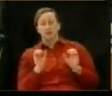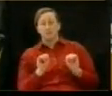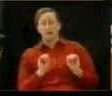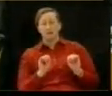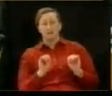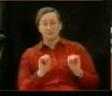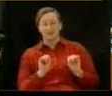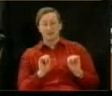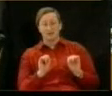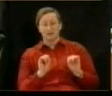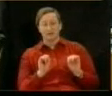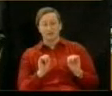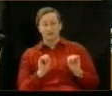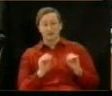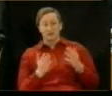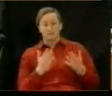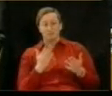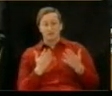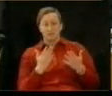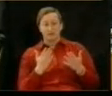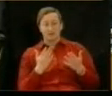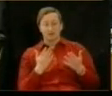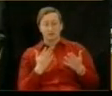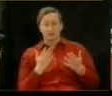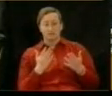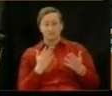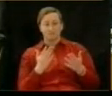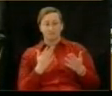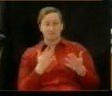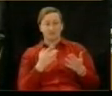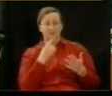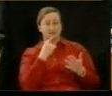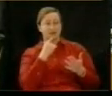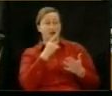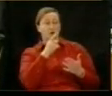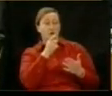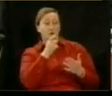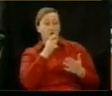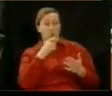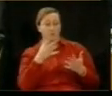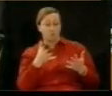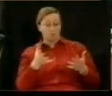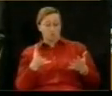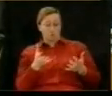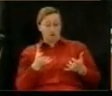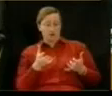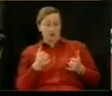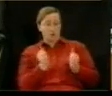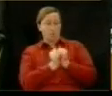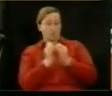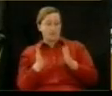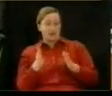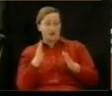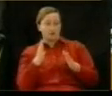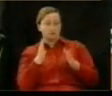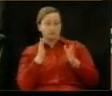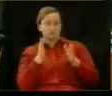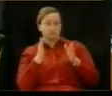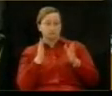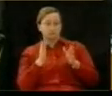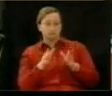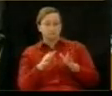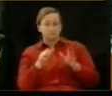just unilaterally and arbitrarily assign whoever the heck we want to without any consideration from the public. And